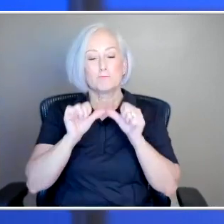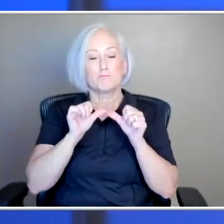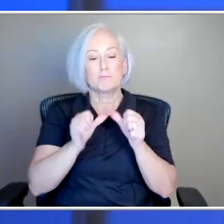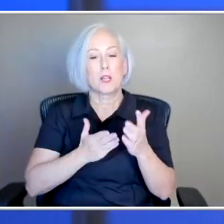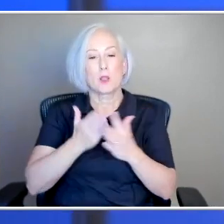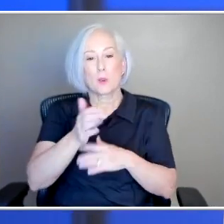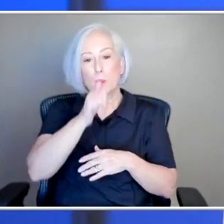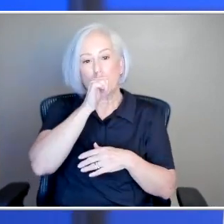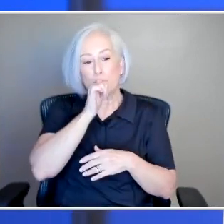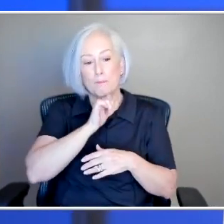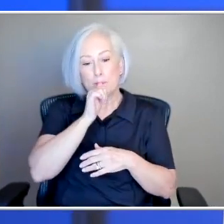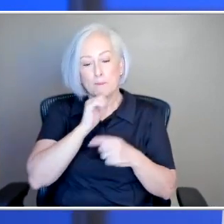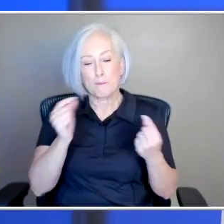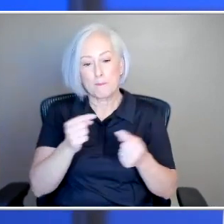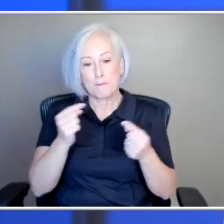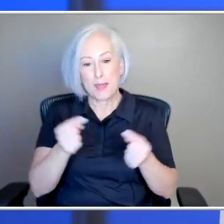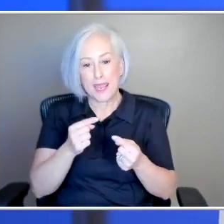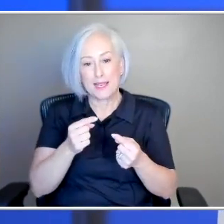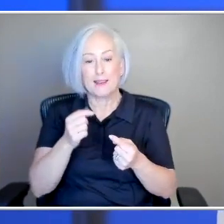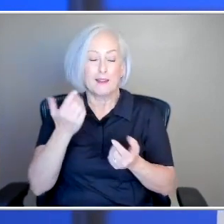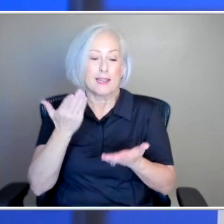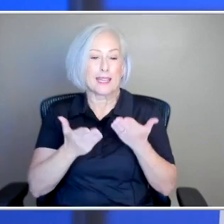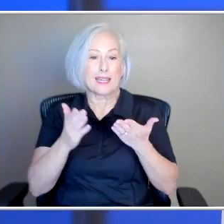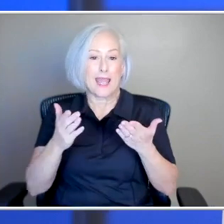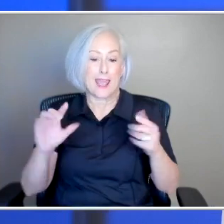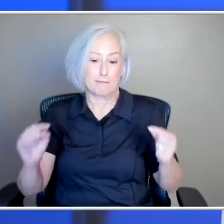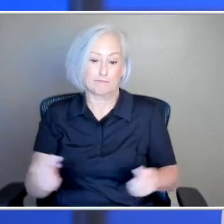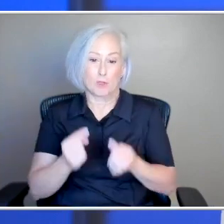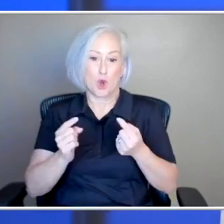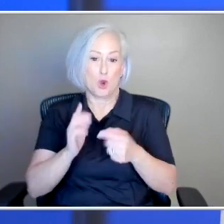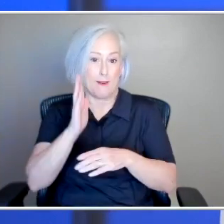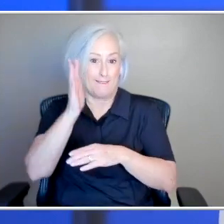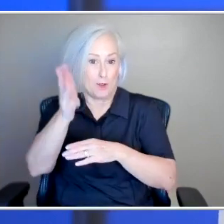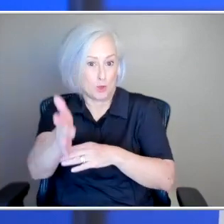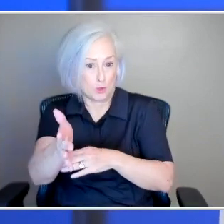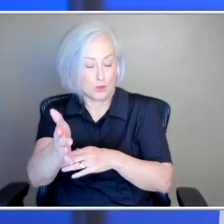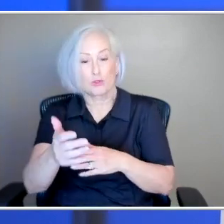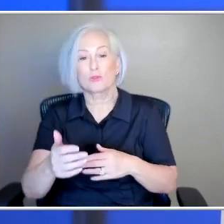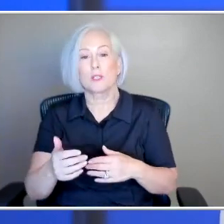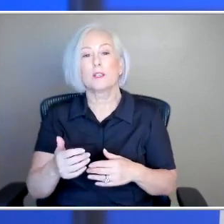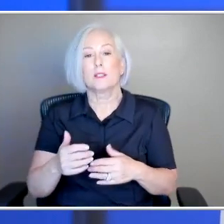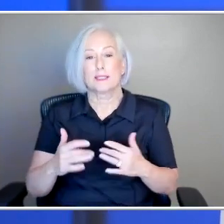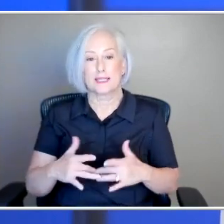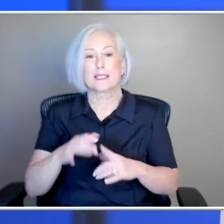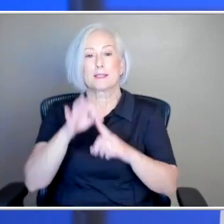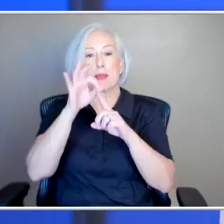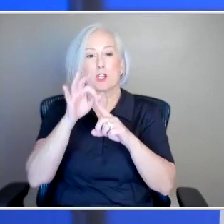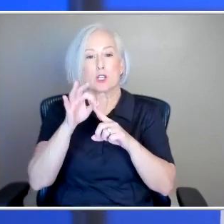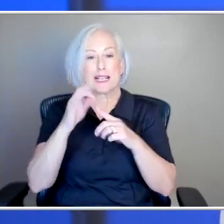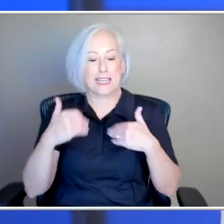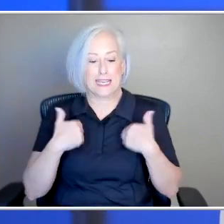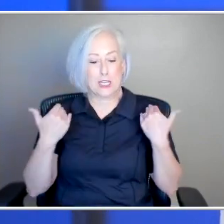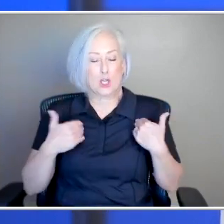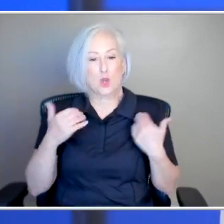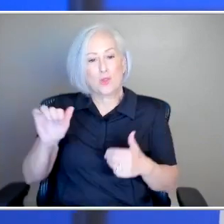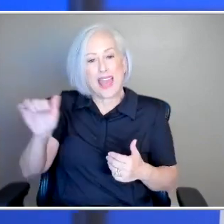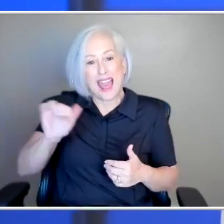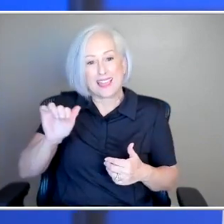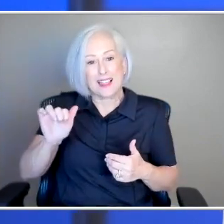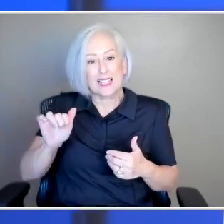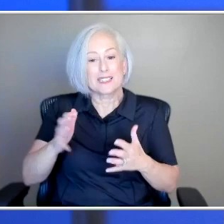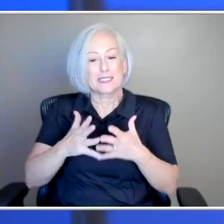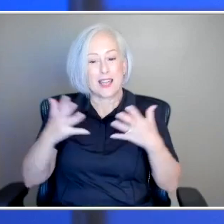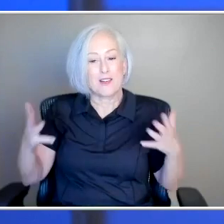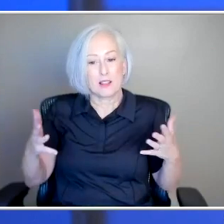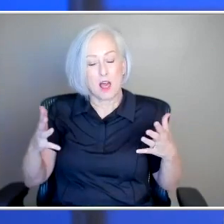very detrimental to the future, especially in youth athletes where there's a lot of life left and there's a lot of, for the cartilage injury and